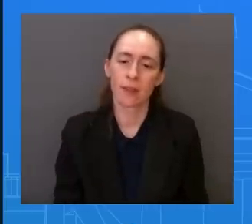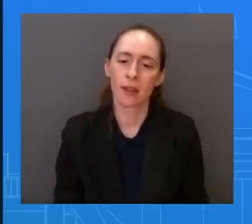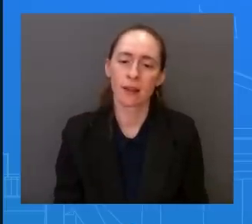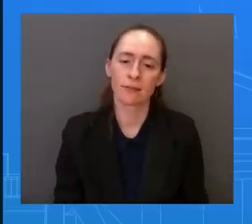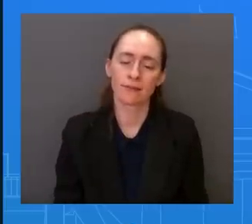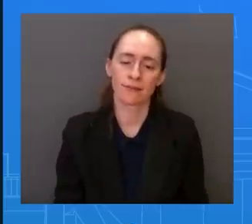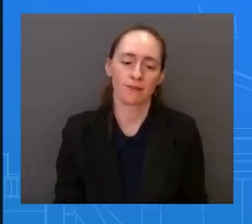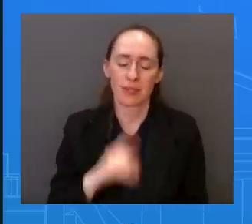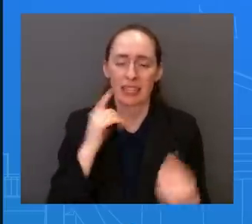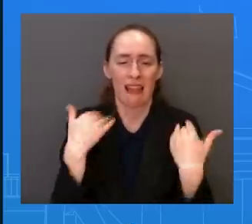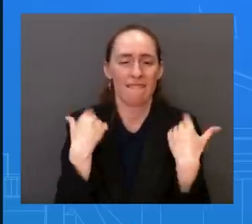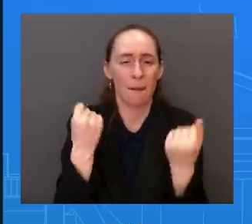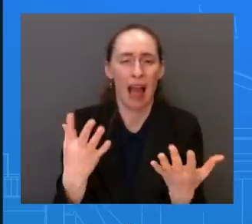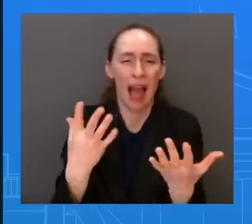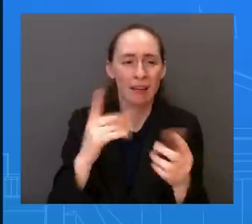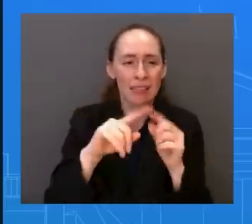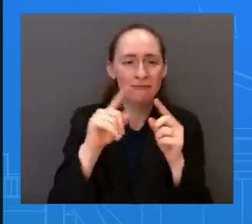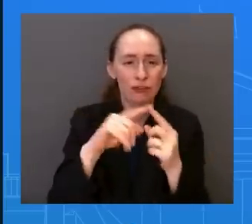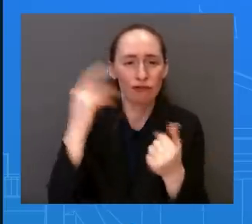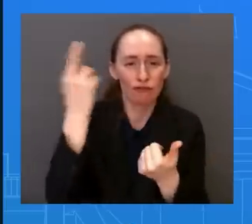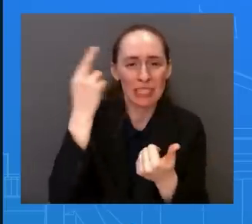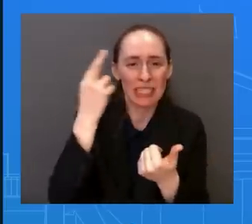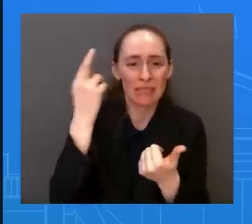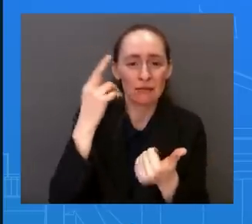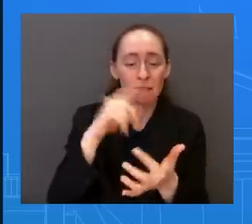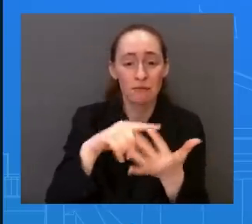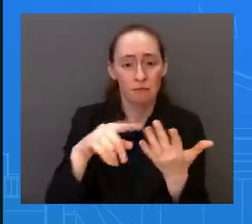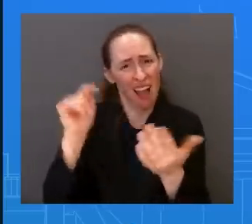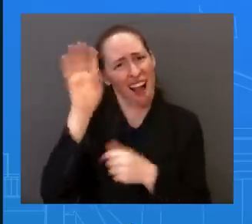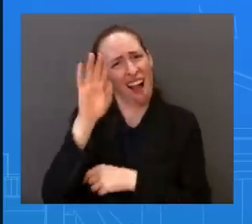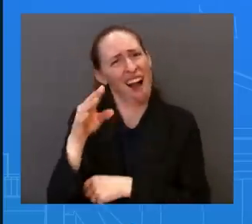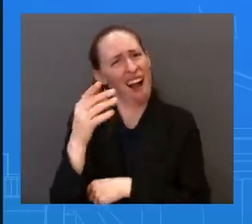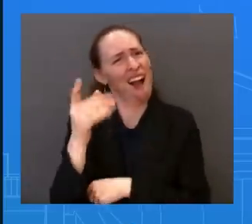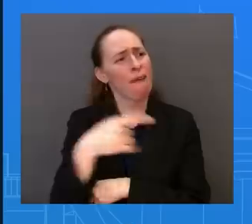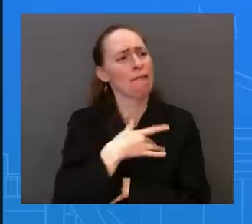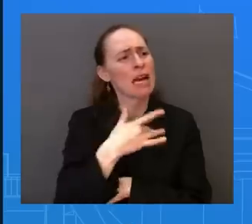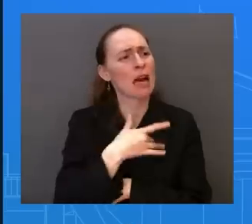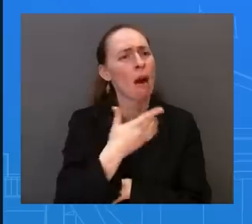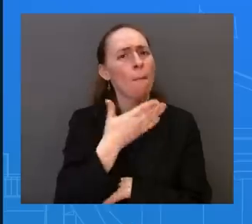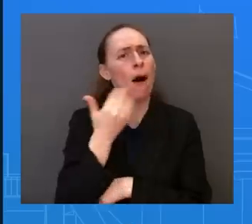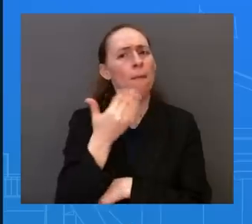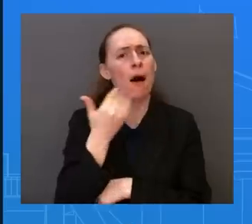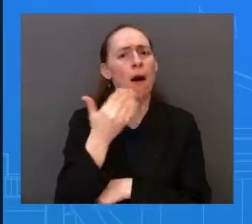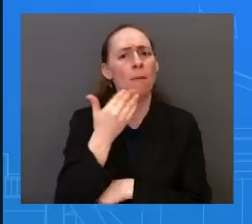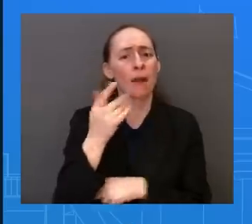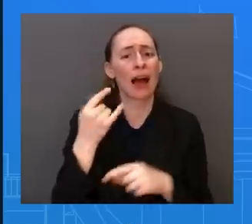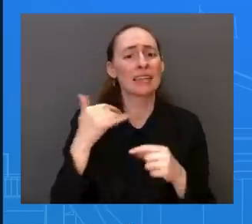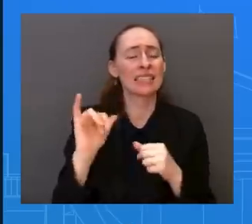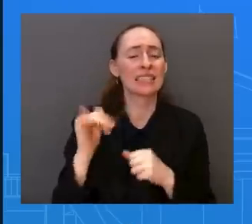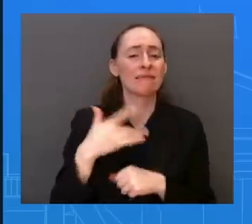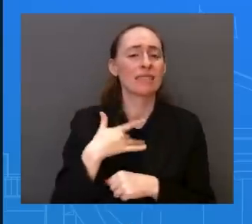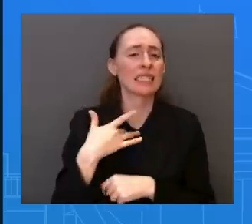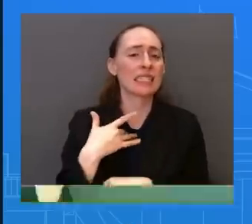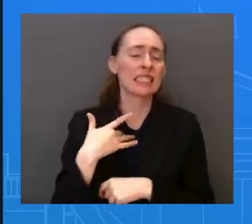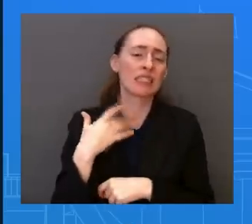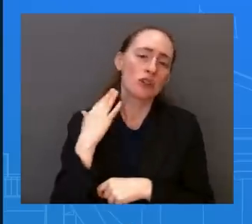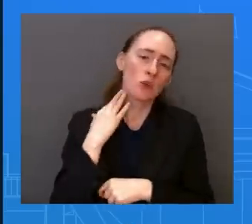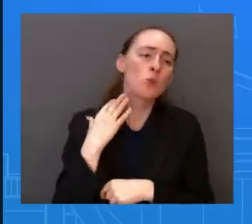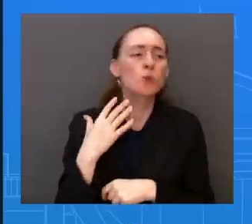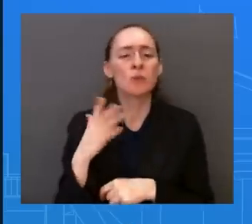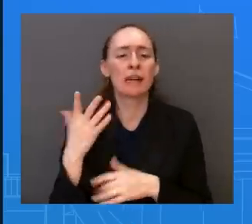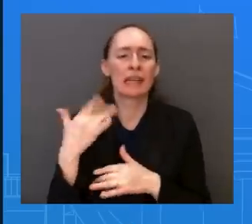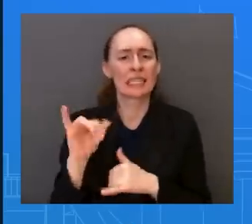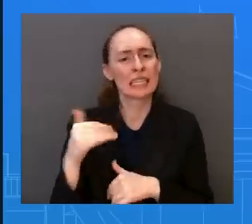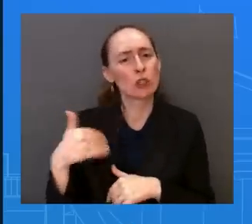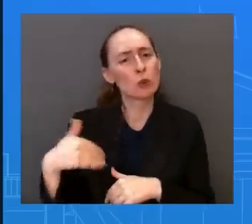for the majority of people have improved, the anxiety, the economic anxiety is real. So I just go back to the answer I gave before, which